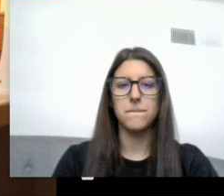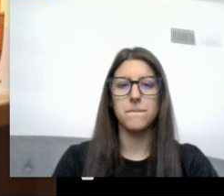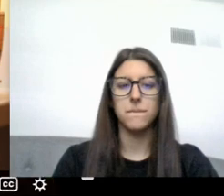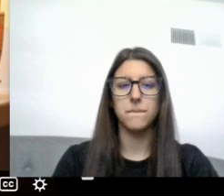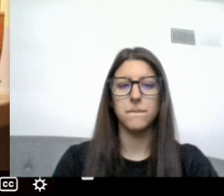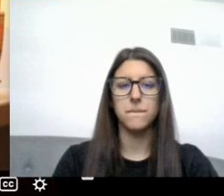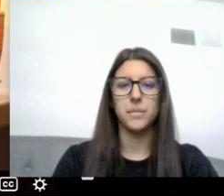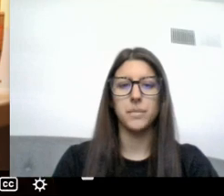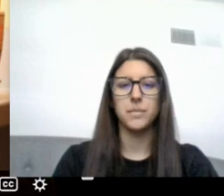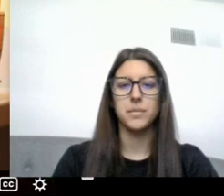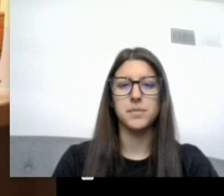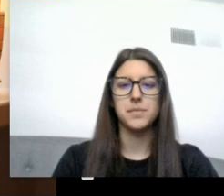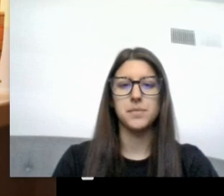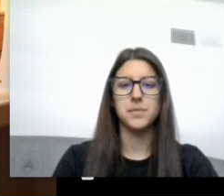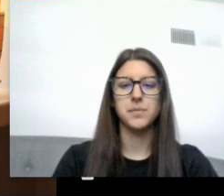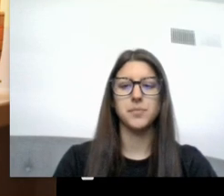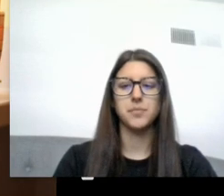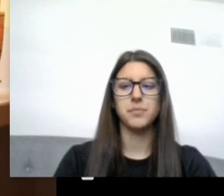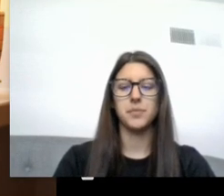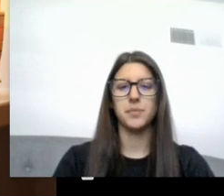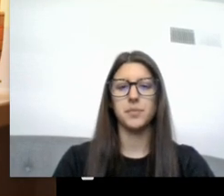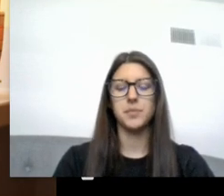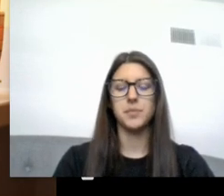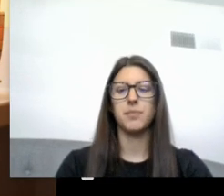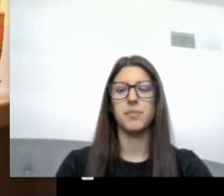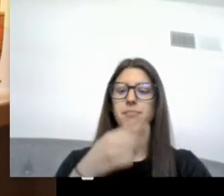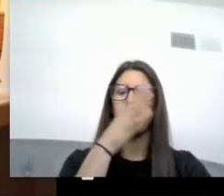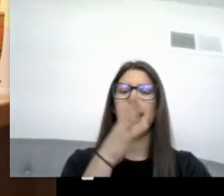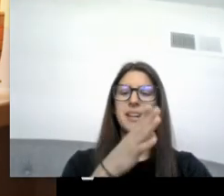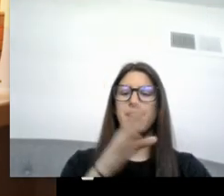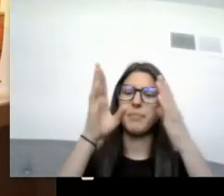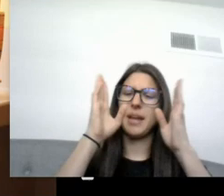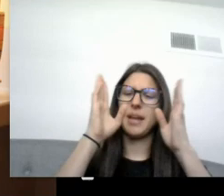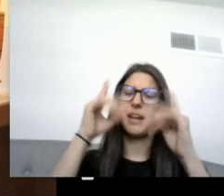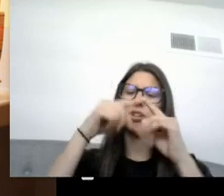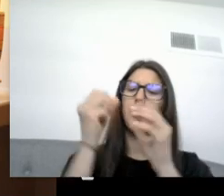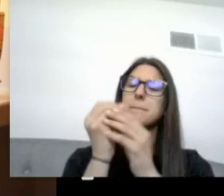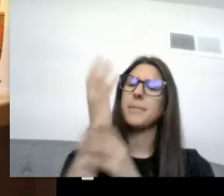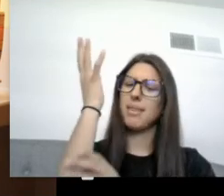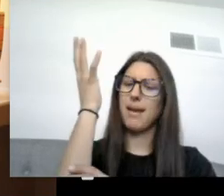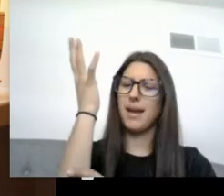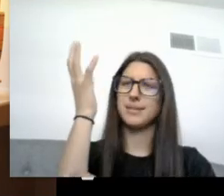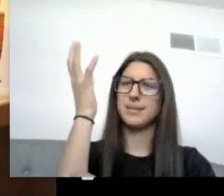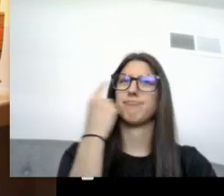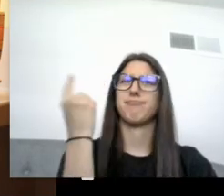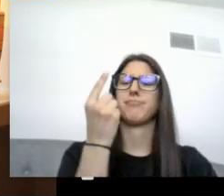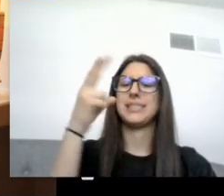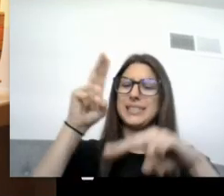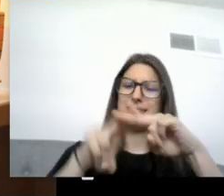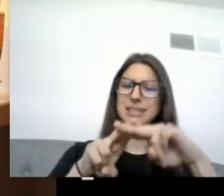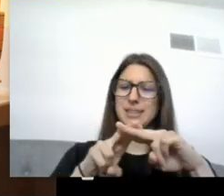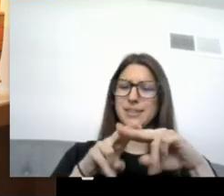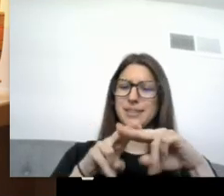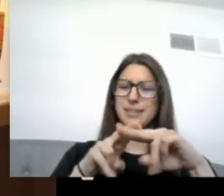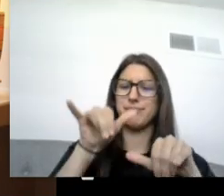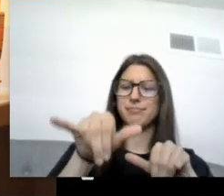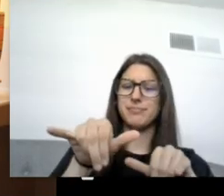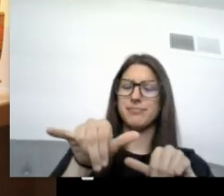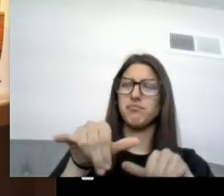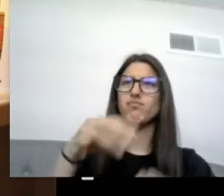If you're like I used to be, I never paid much attention to plants. I mean, they just sit there. They're so still. It's so easy to forget about